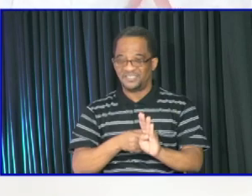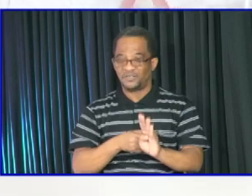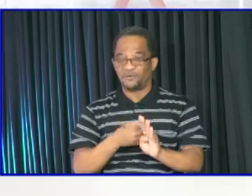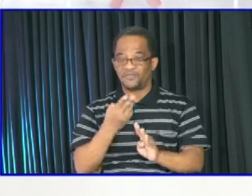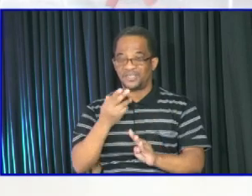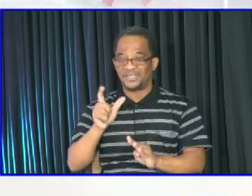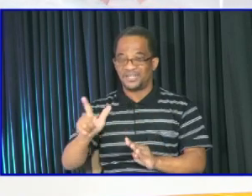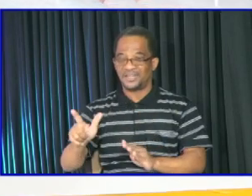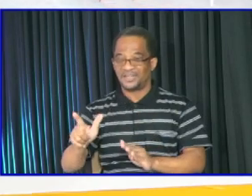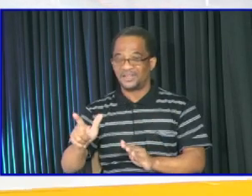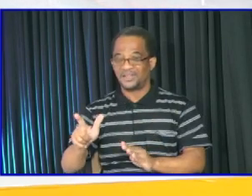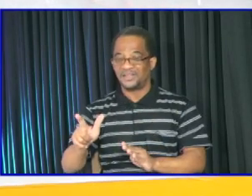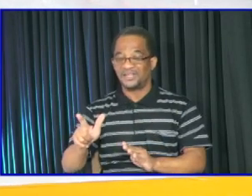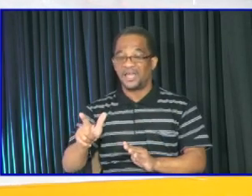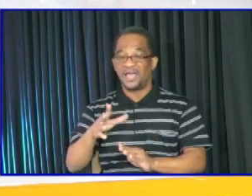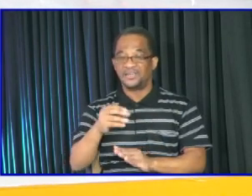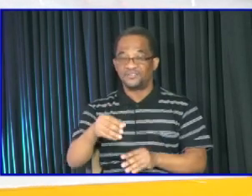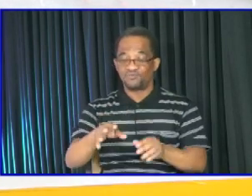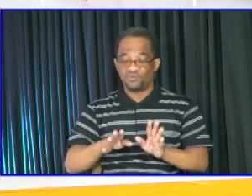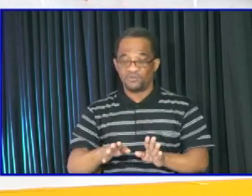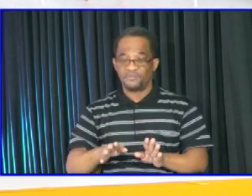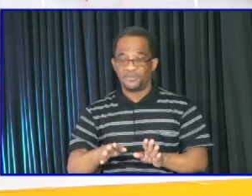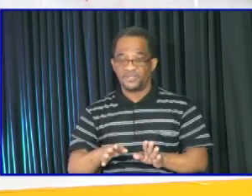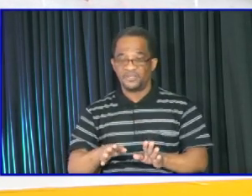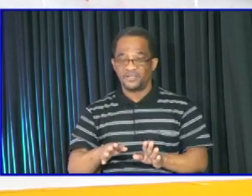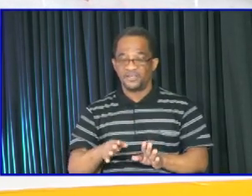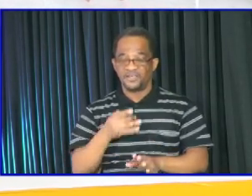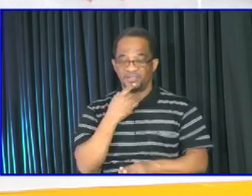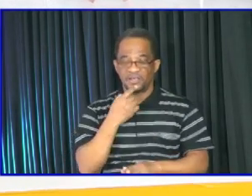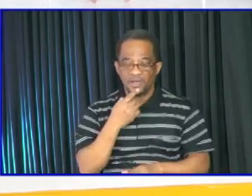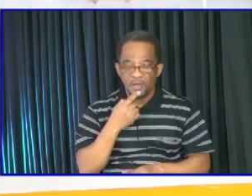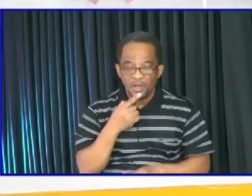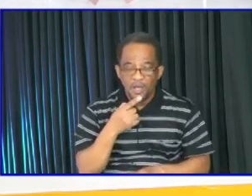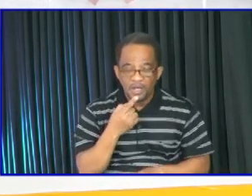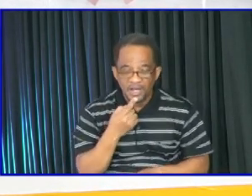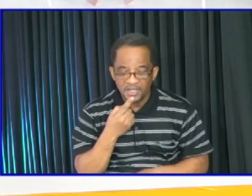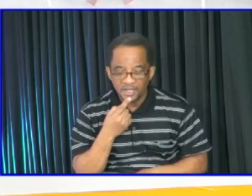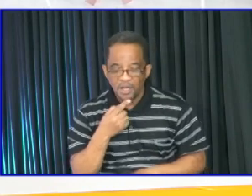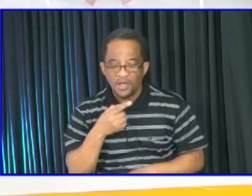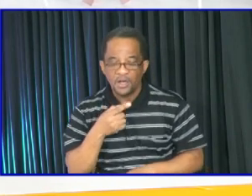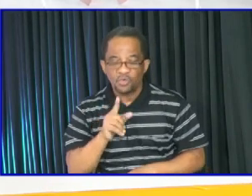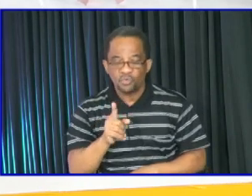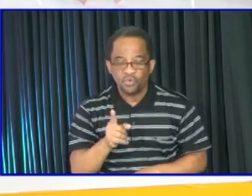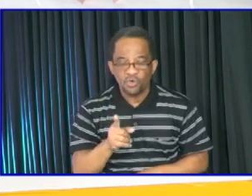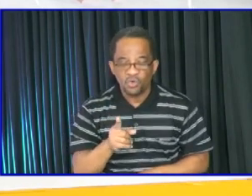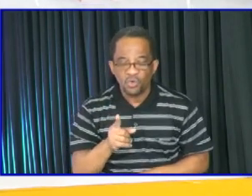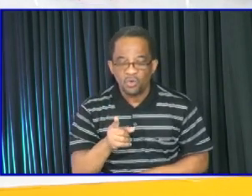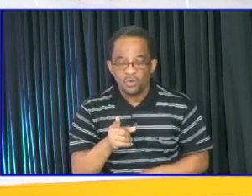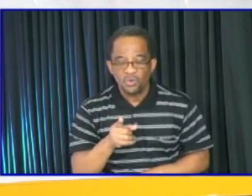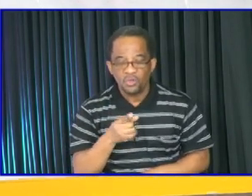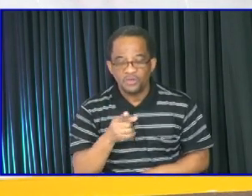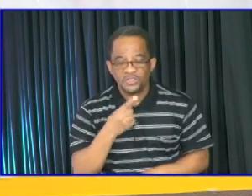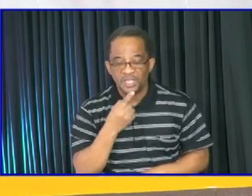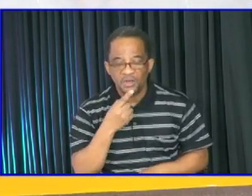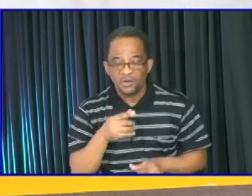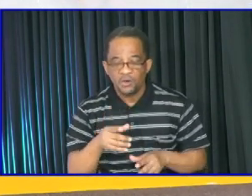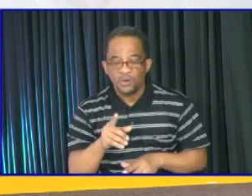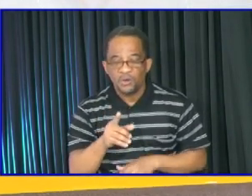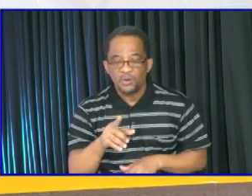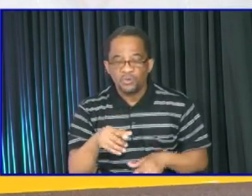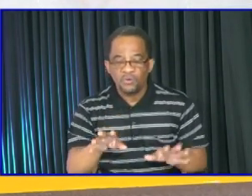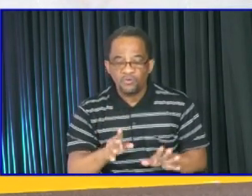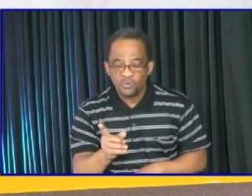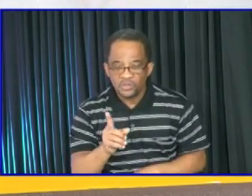them, declaring, "Oh death, where is thy sting? Oh grave, where is thy victory? I can